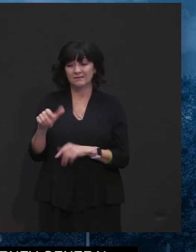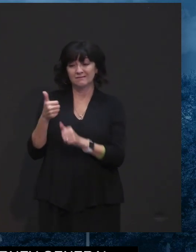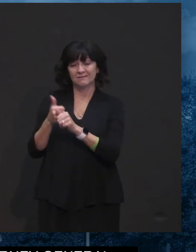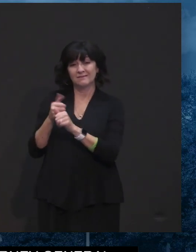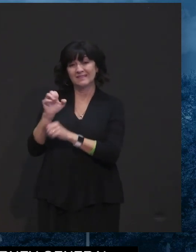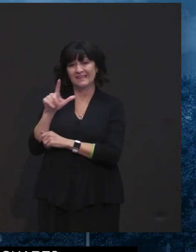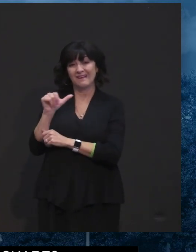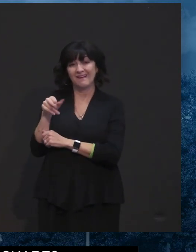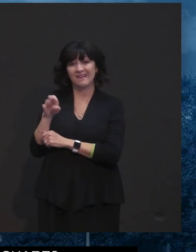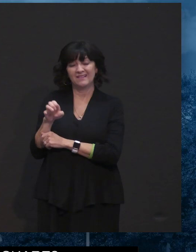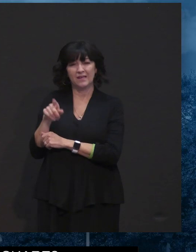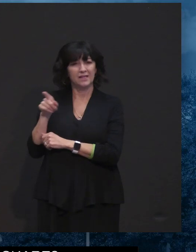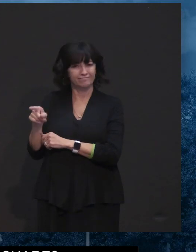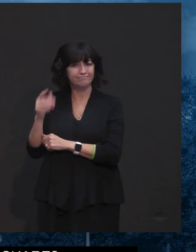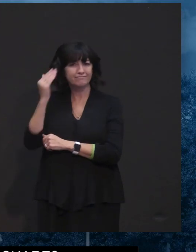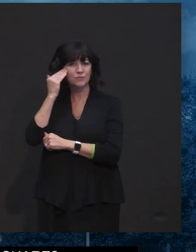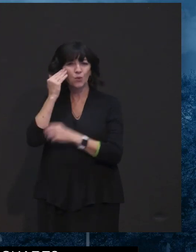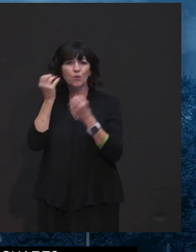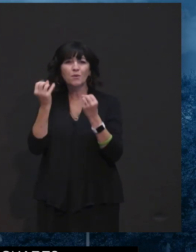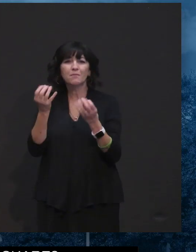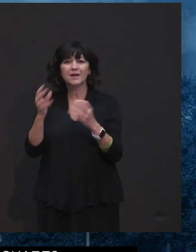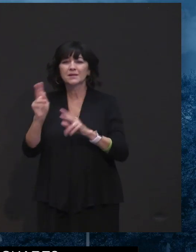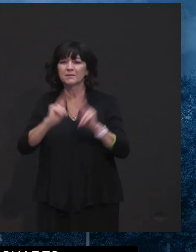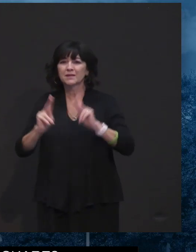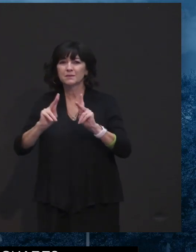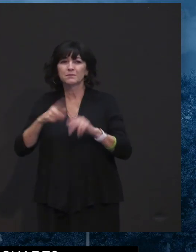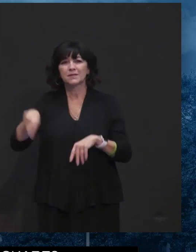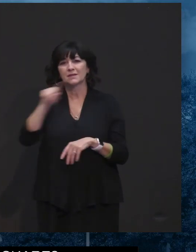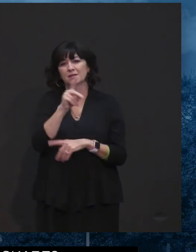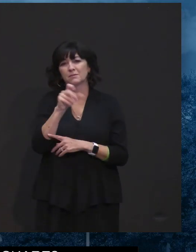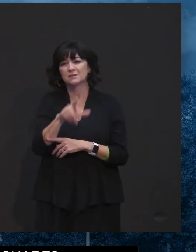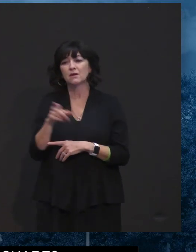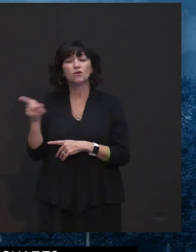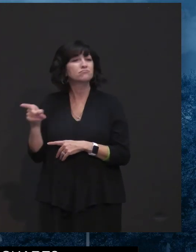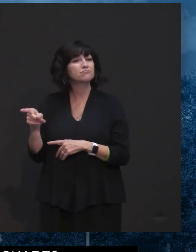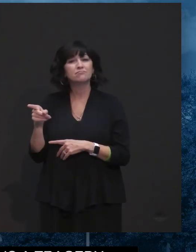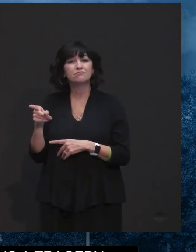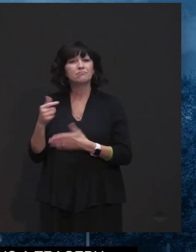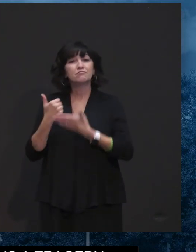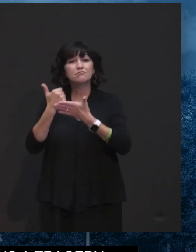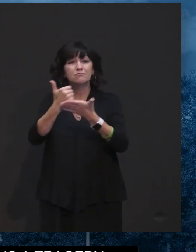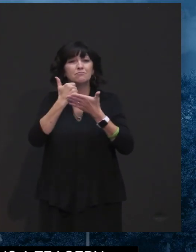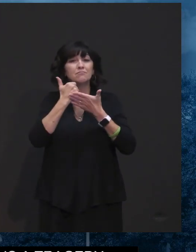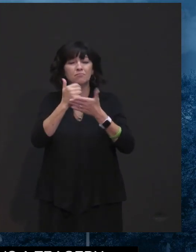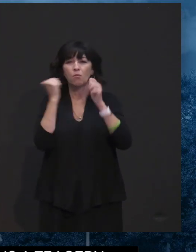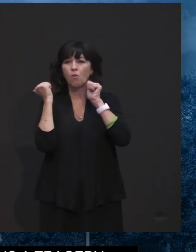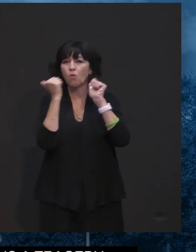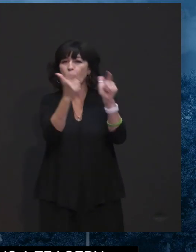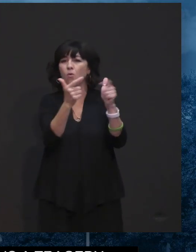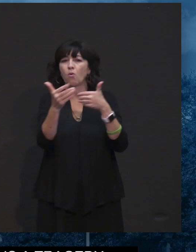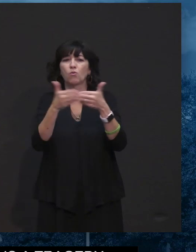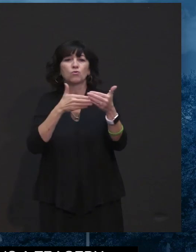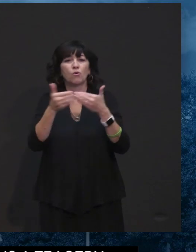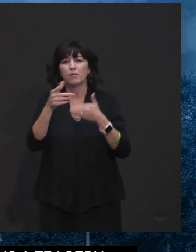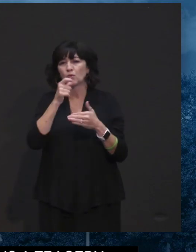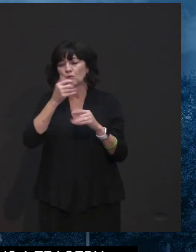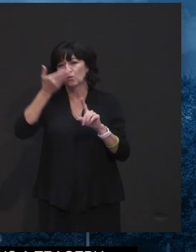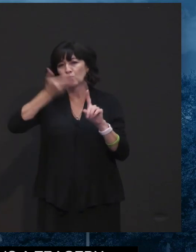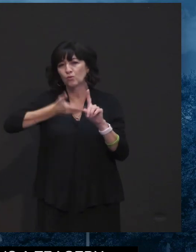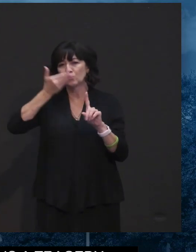in Delaware equally. And my memories of her is that no matter when you called her or asked her a question